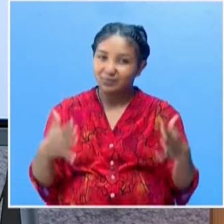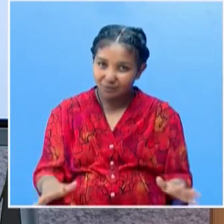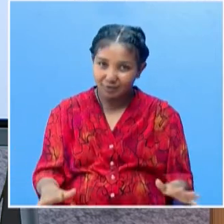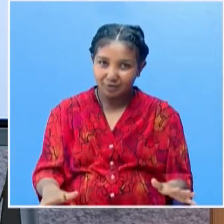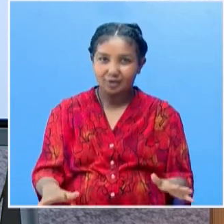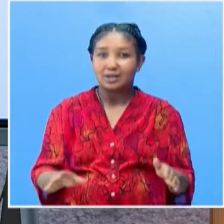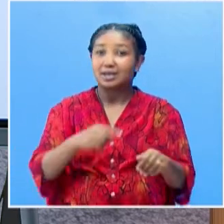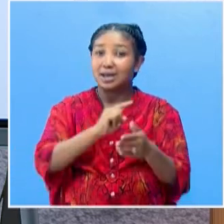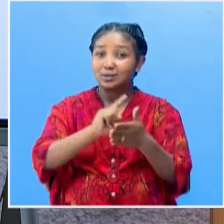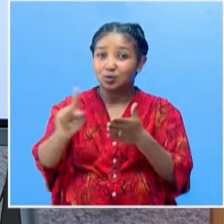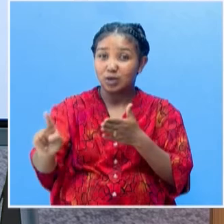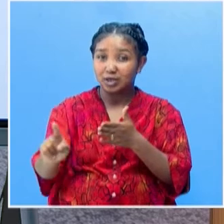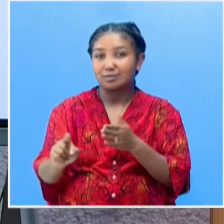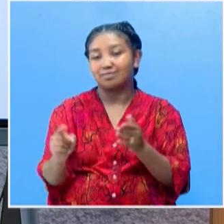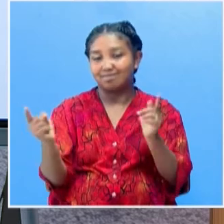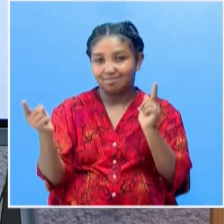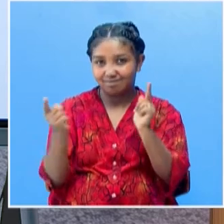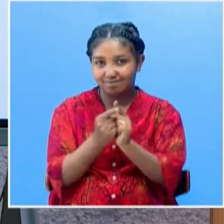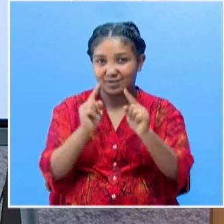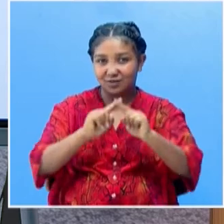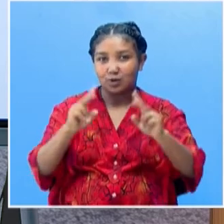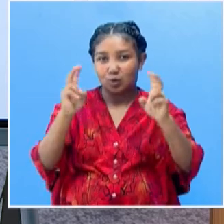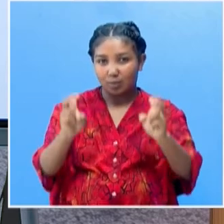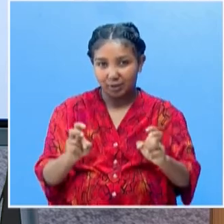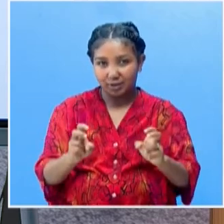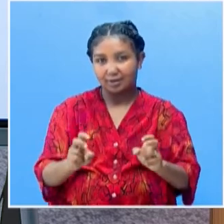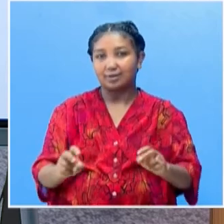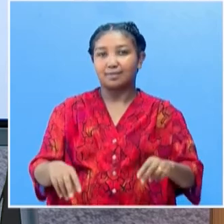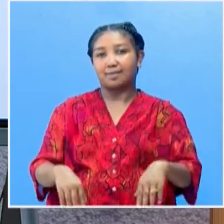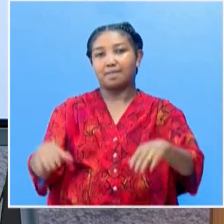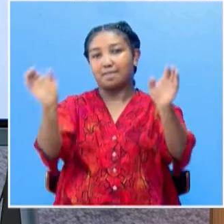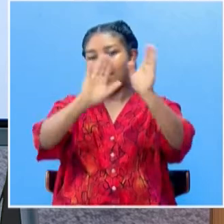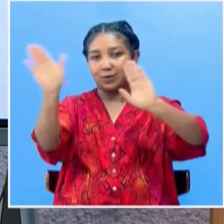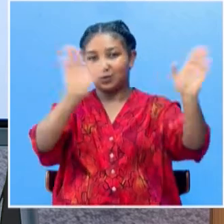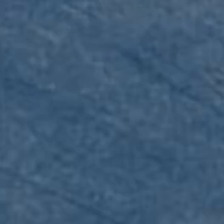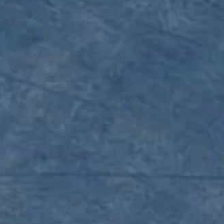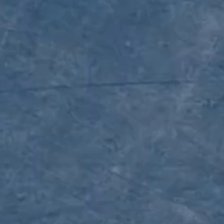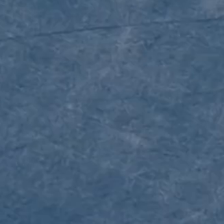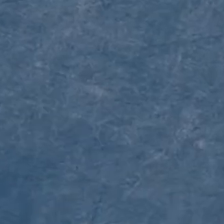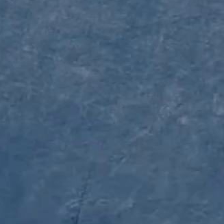today, and next week I will see you with a different topic. Have a good one.